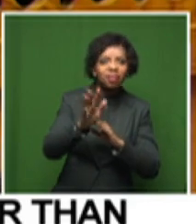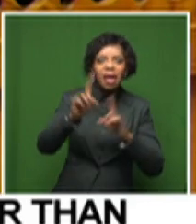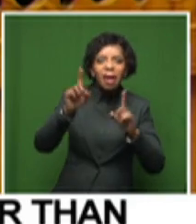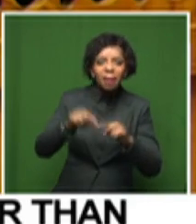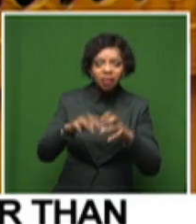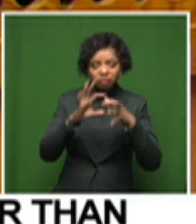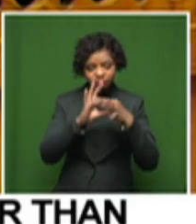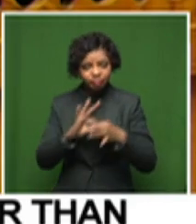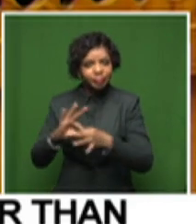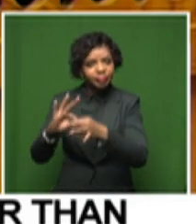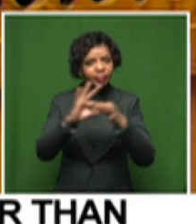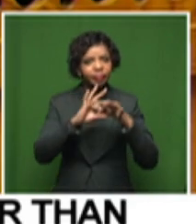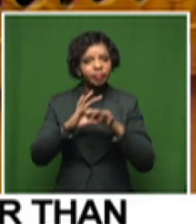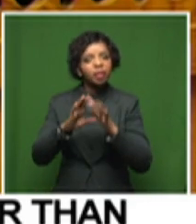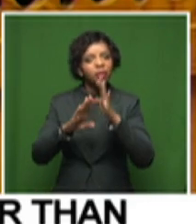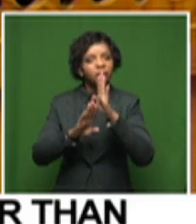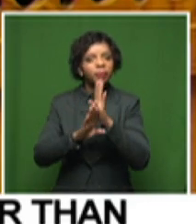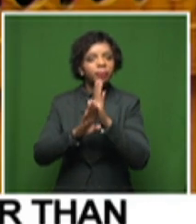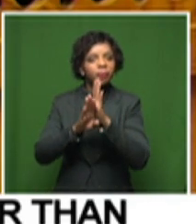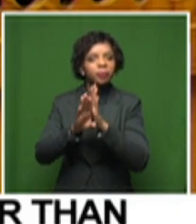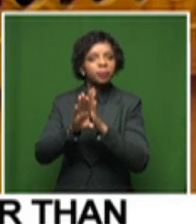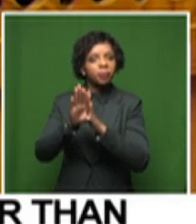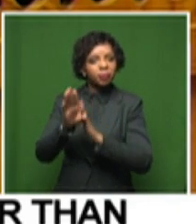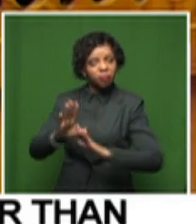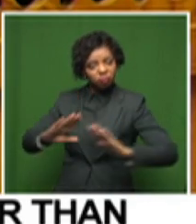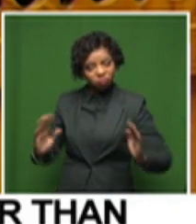in building the future of this country.